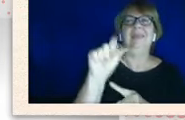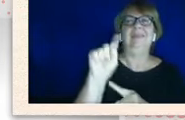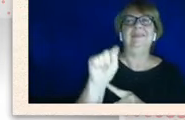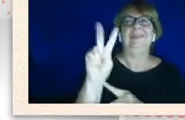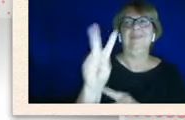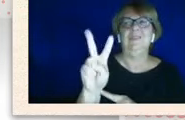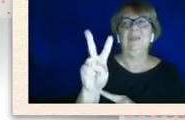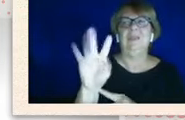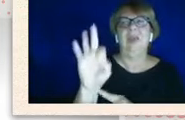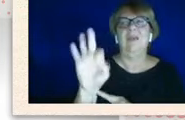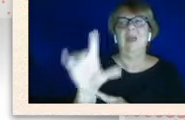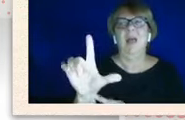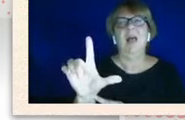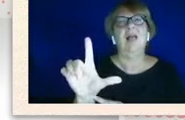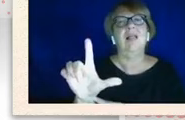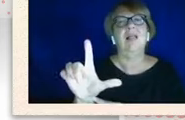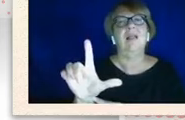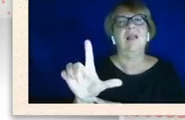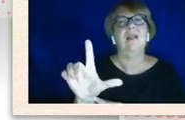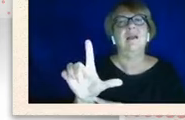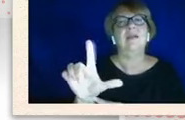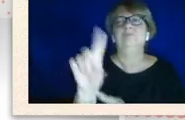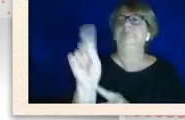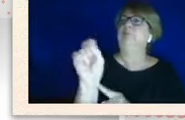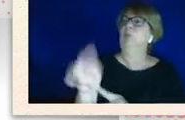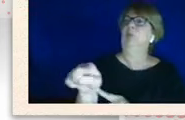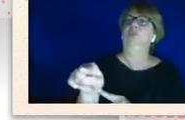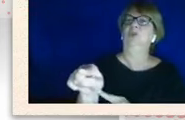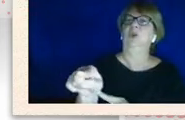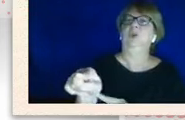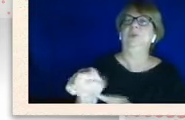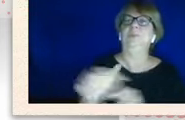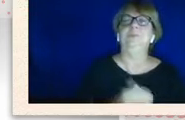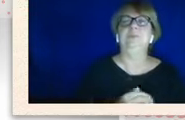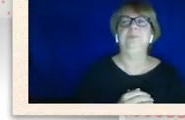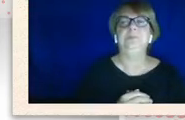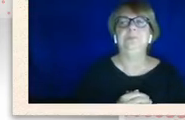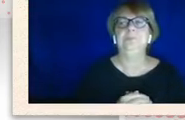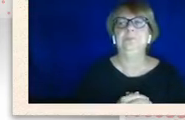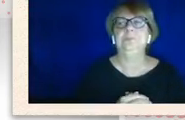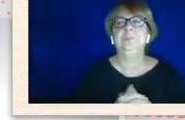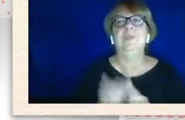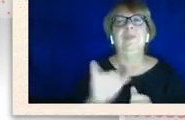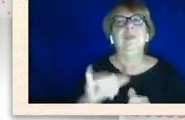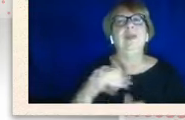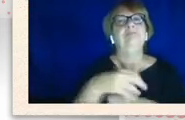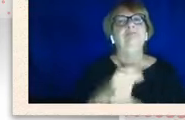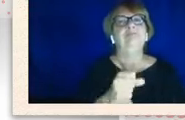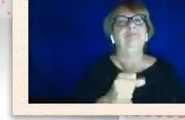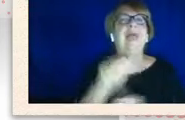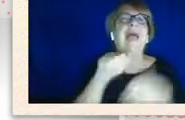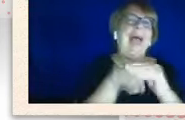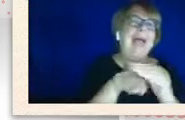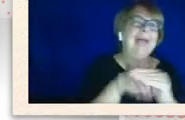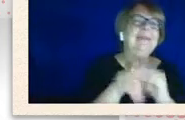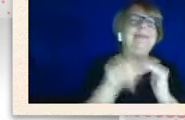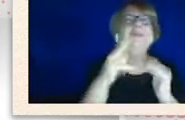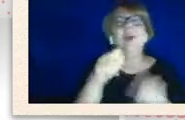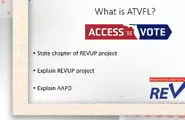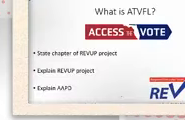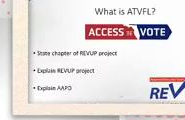ATVFL, question mark. That's the acronym for Access the Votes. And then you